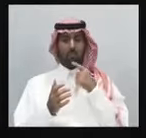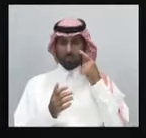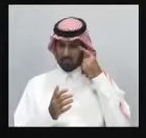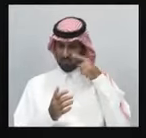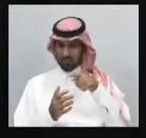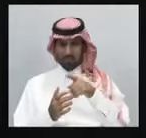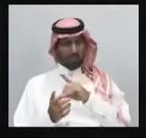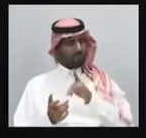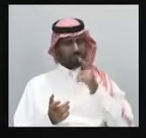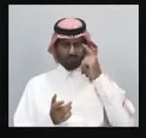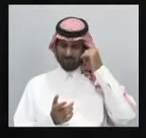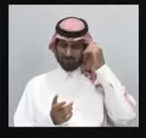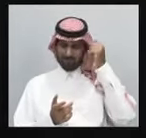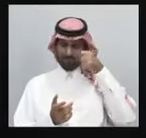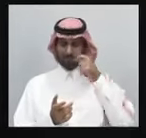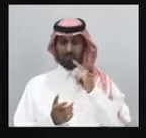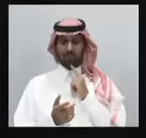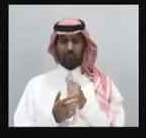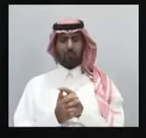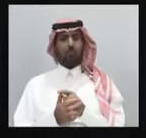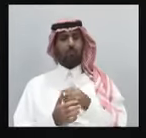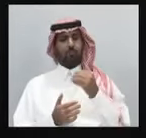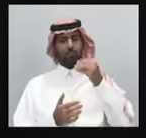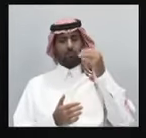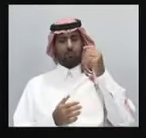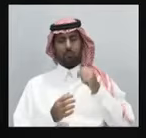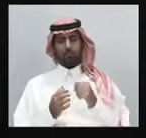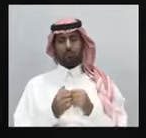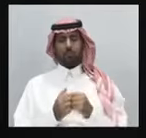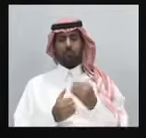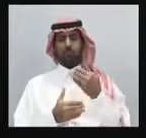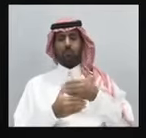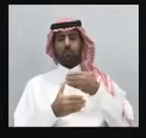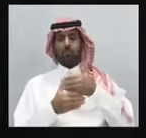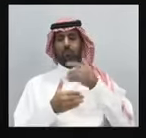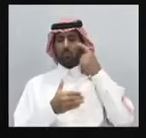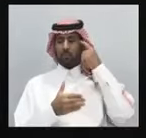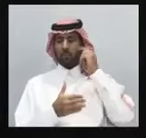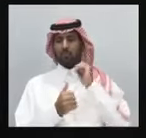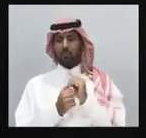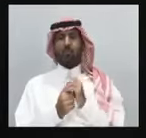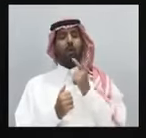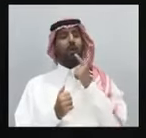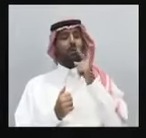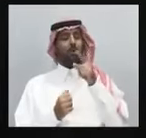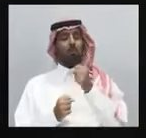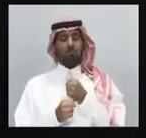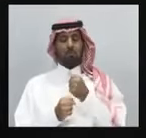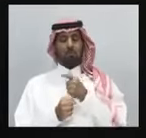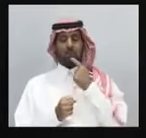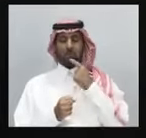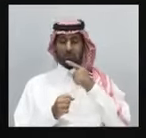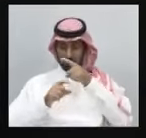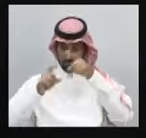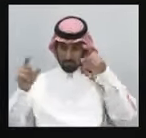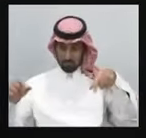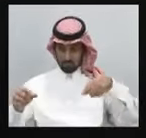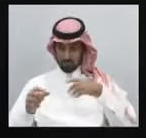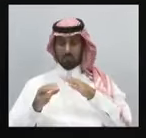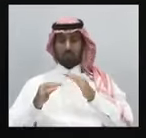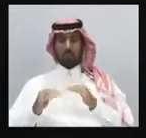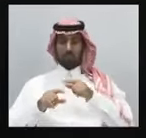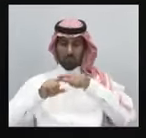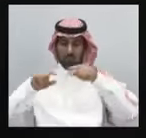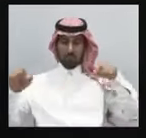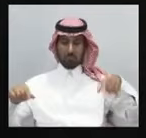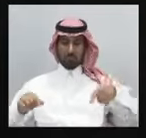an engineer person or an engineering person. I want to work on an office between four walls. It is my type of